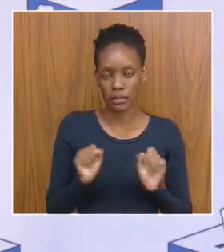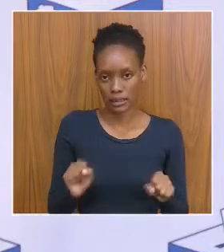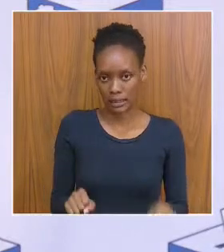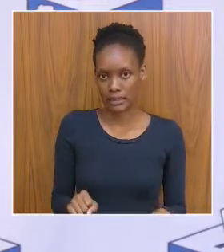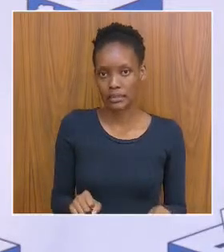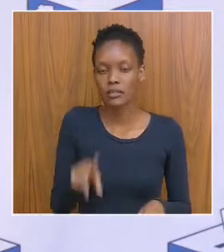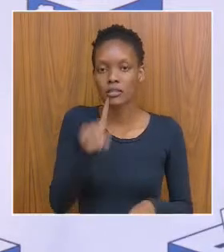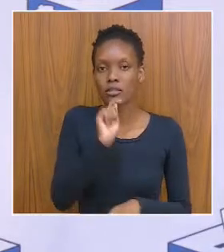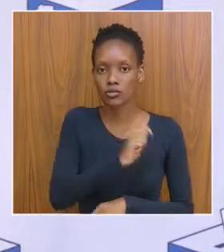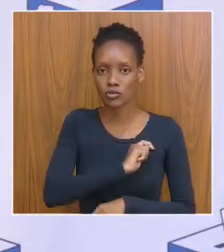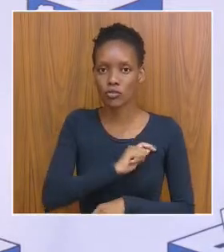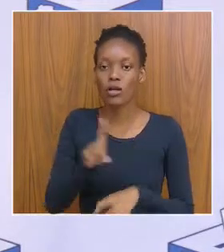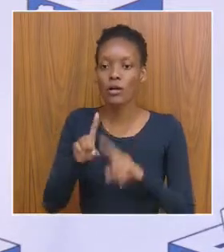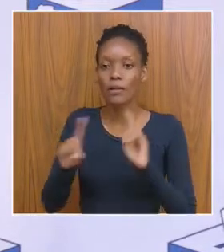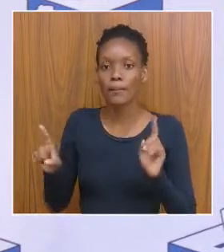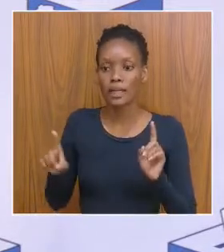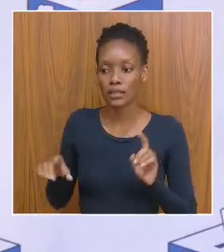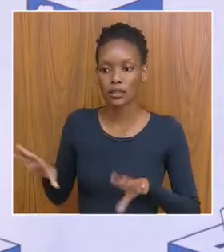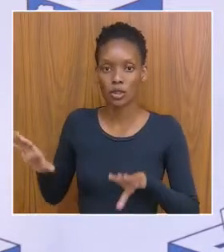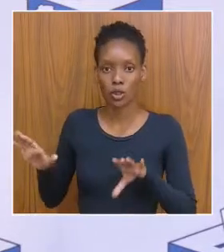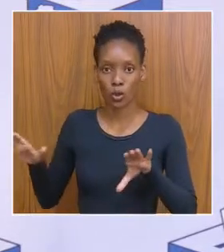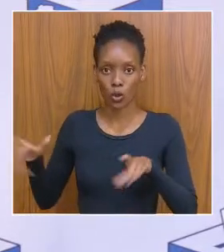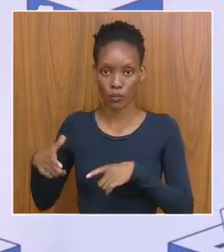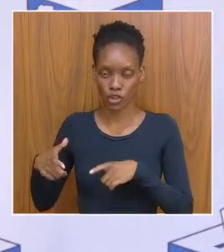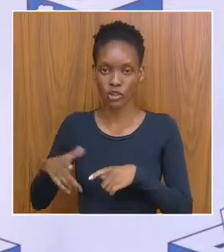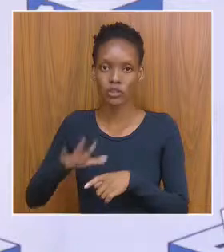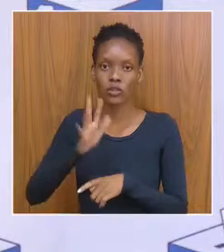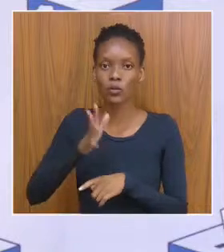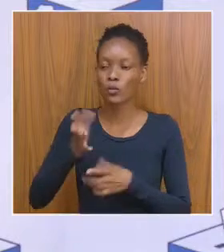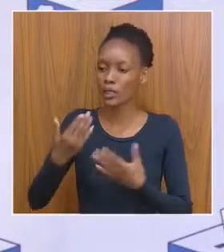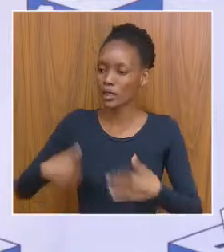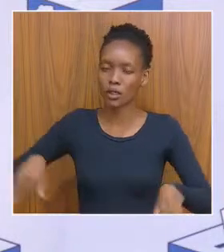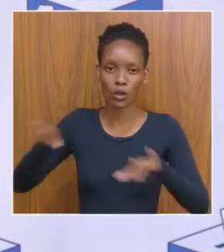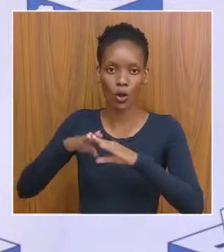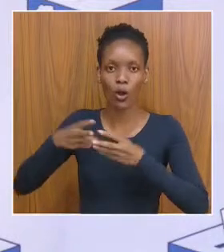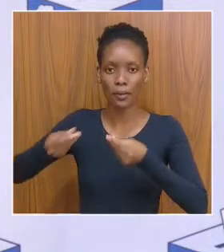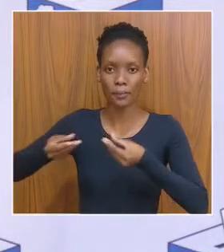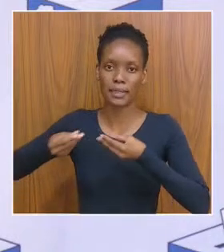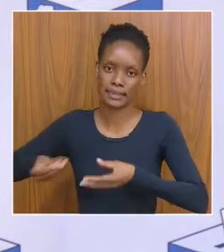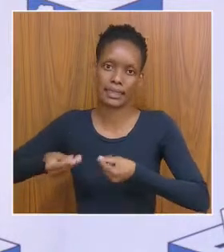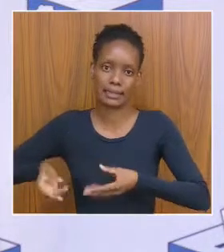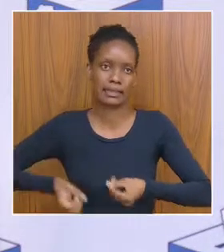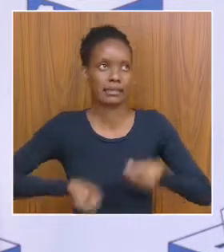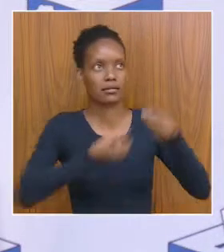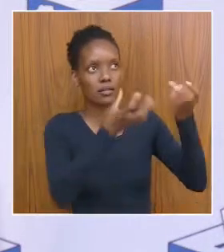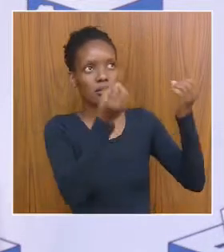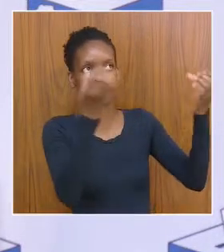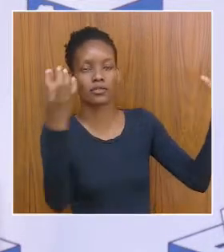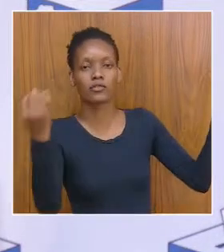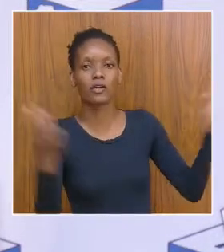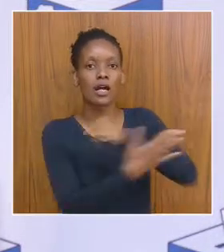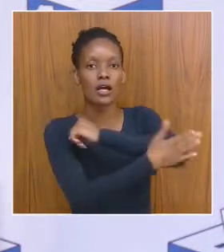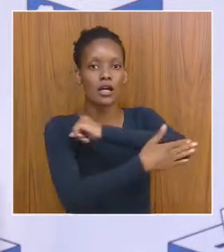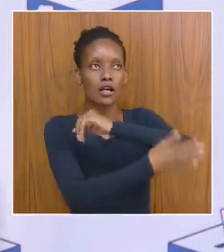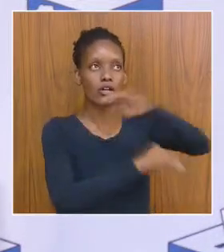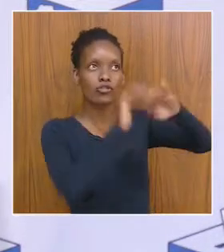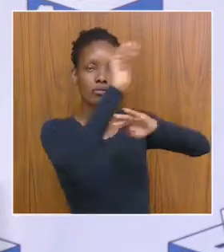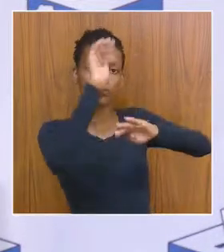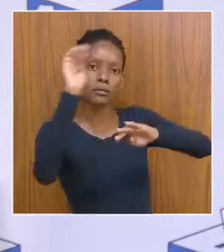Commission will provide all the requisite materials at those at those voting